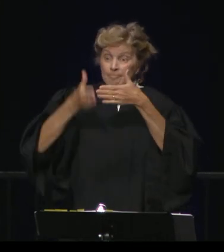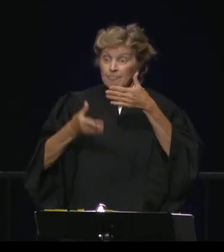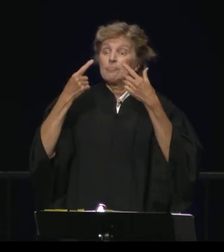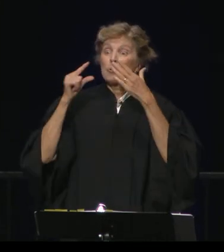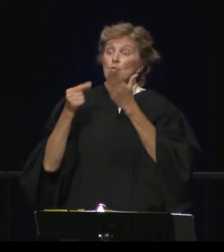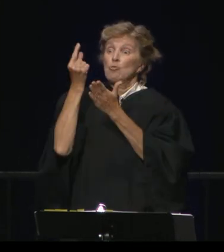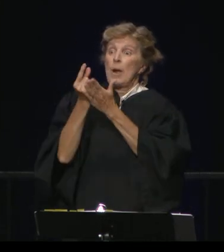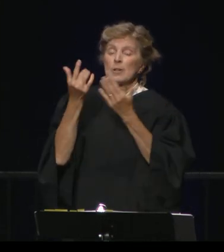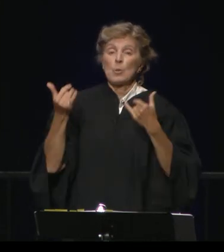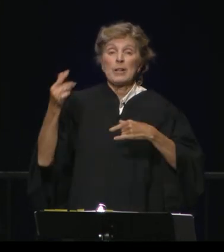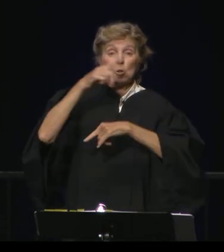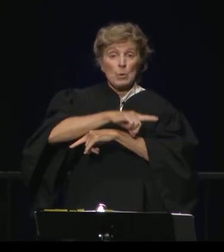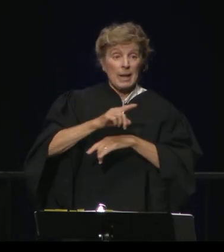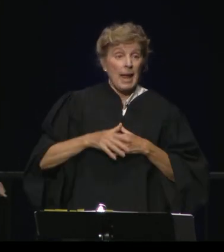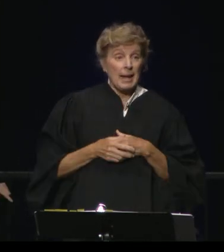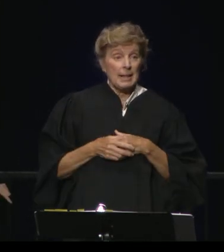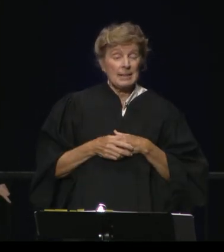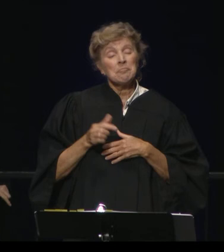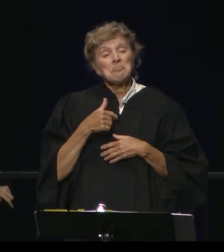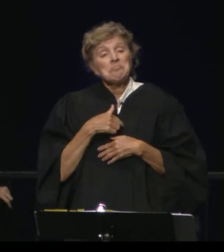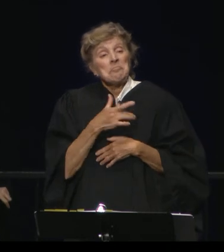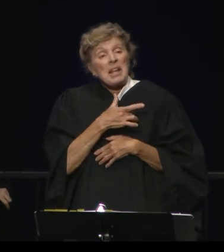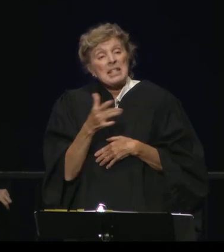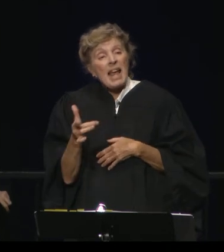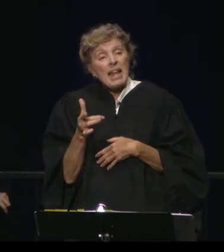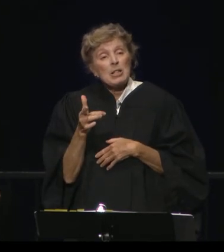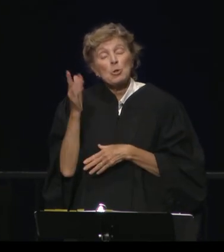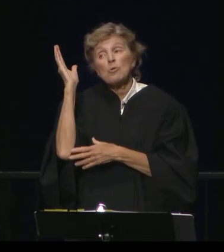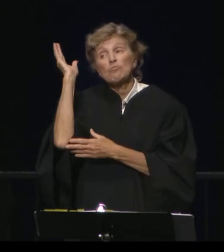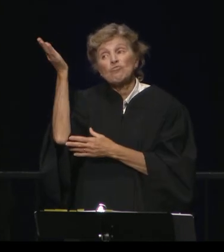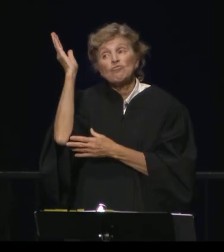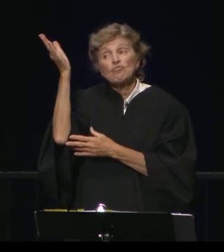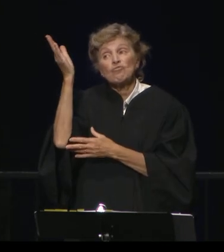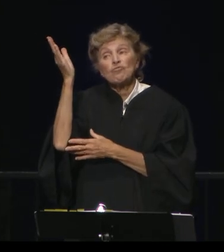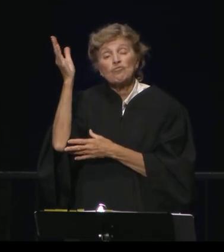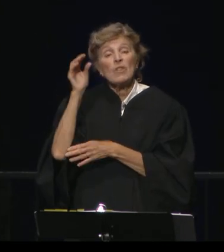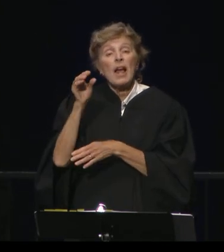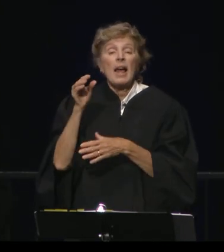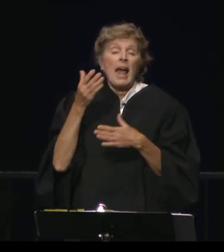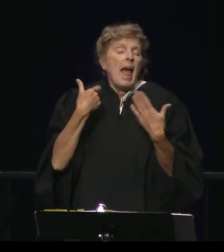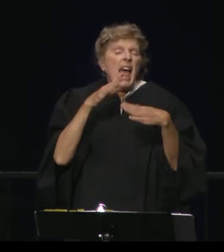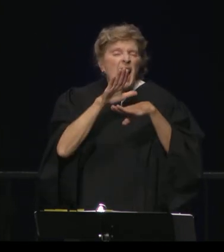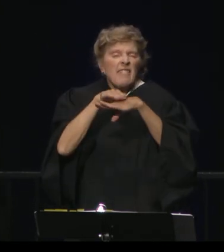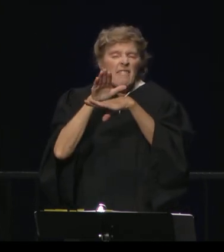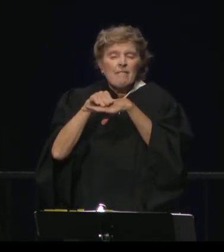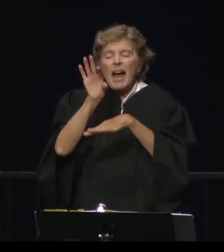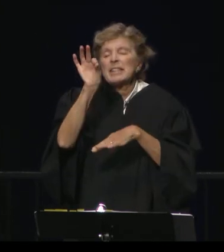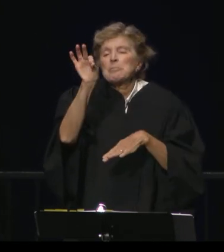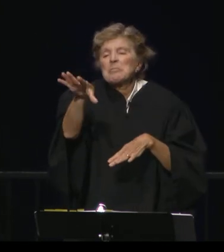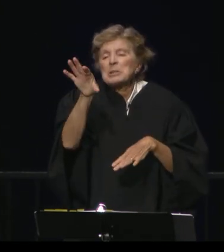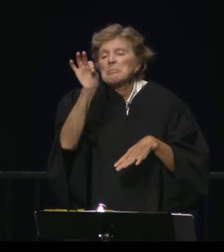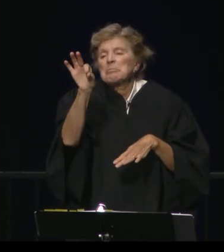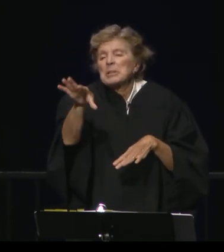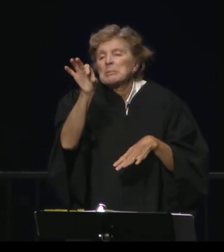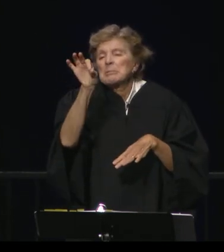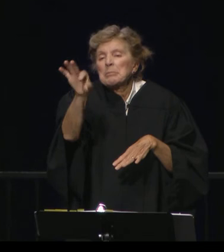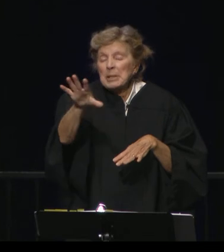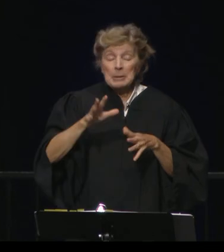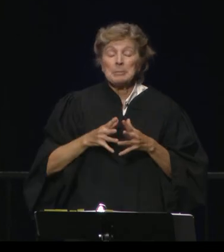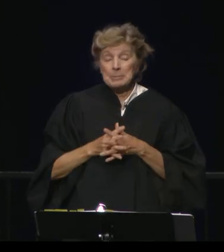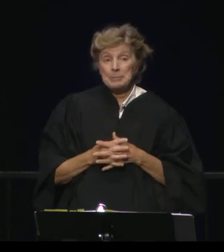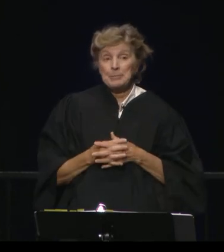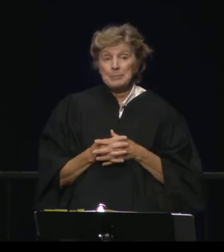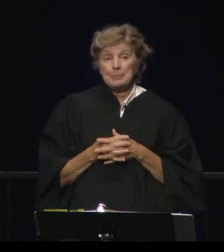Now, usually at this stage in my remarks at convocation, I typically share a few pieces of advice with the graduating